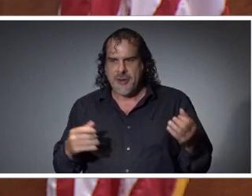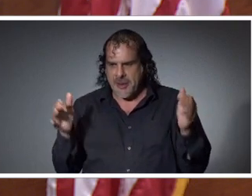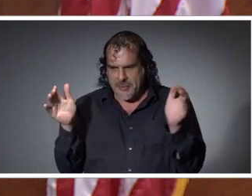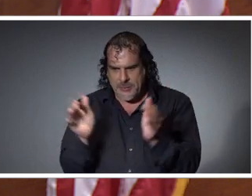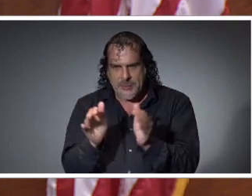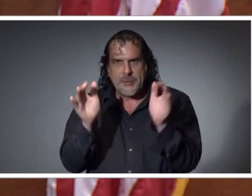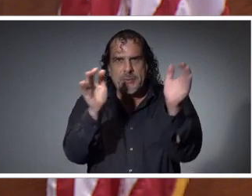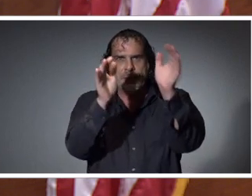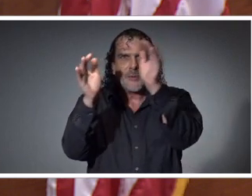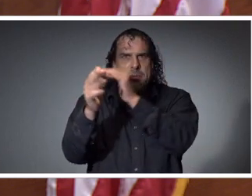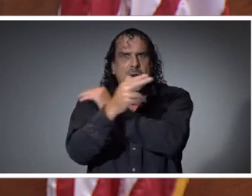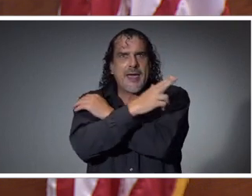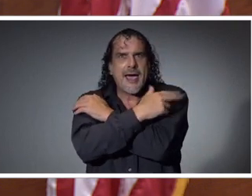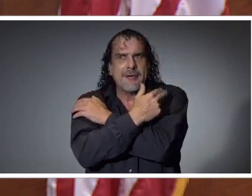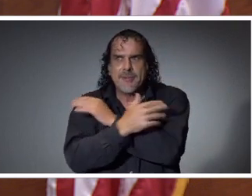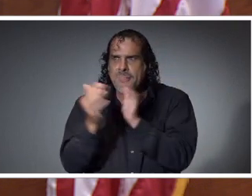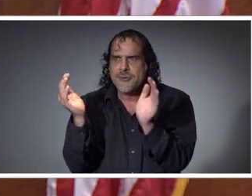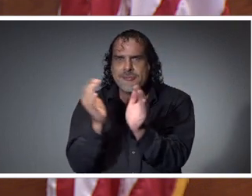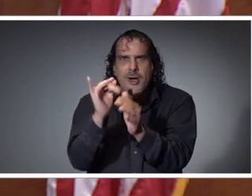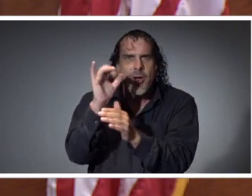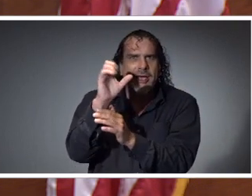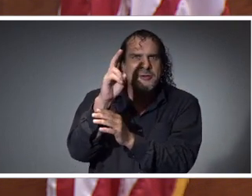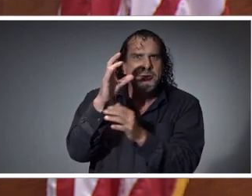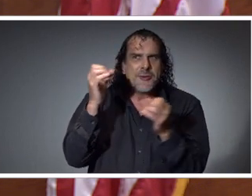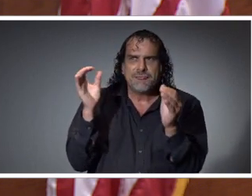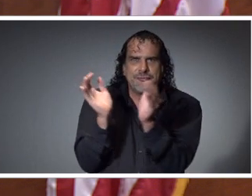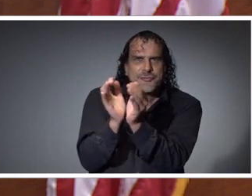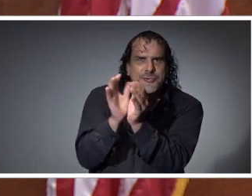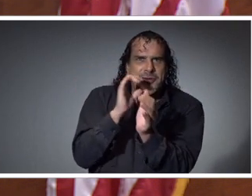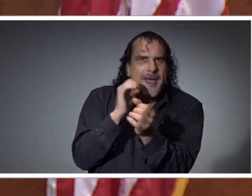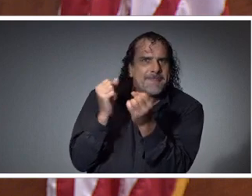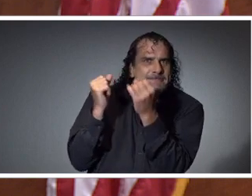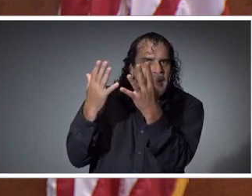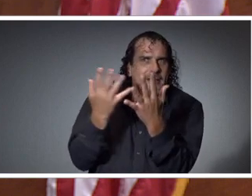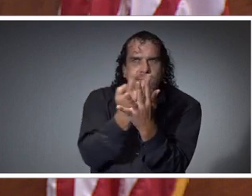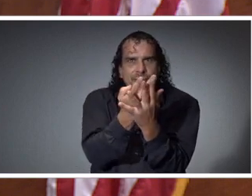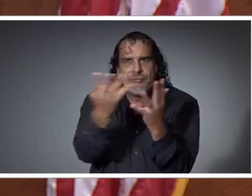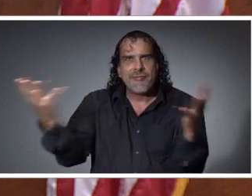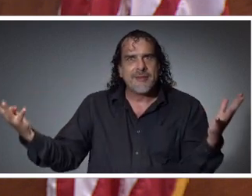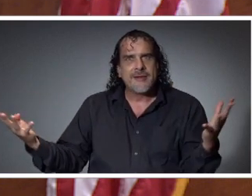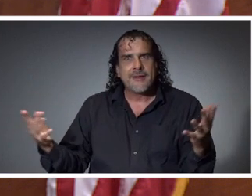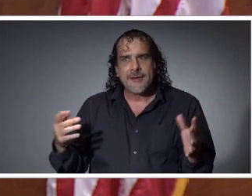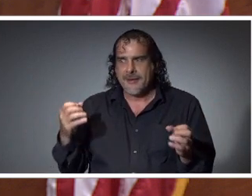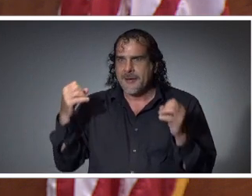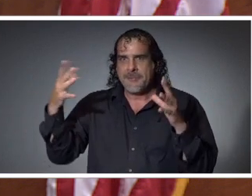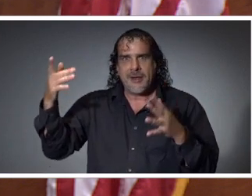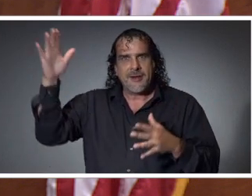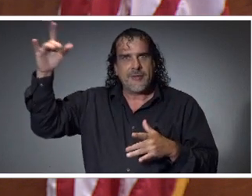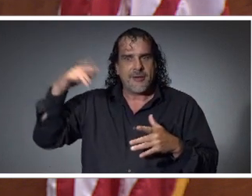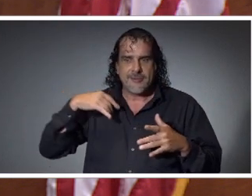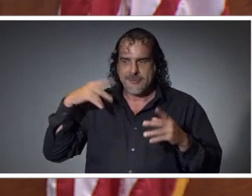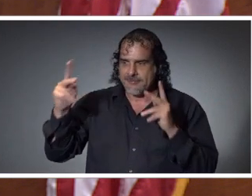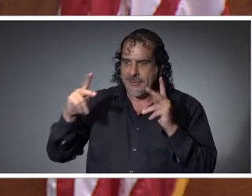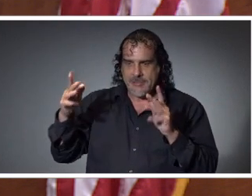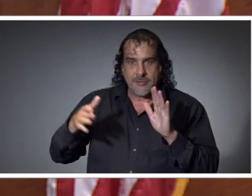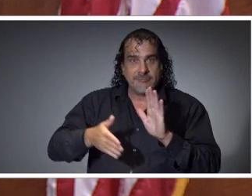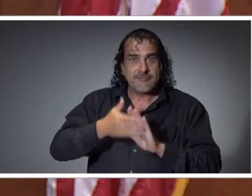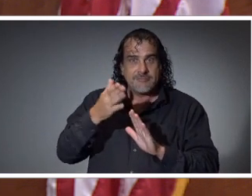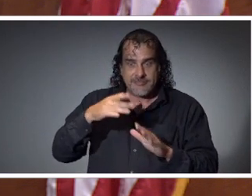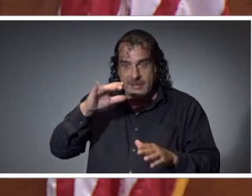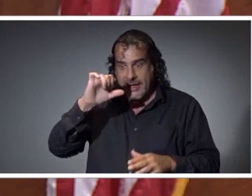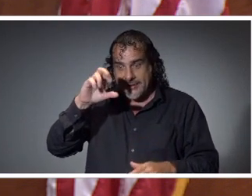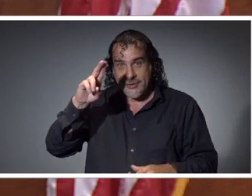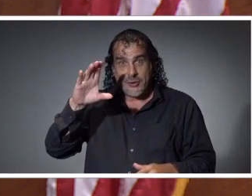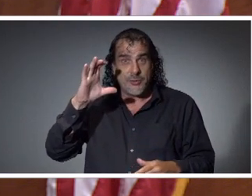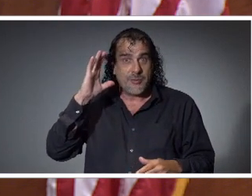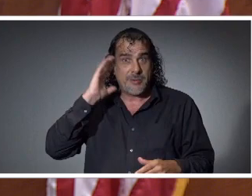beds. And as many of the administrators have made very clear to me repeatedly, that, you know, all ICU